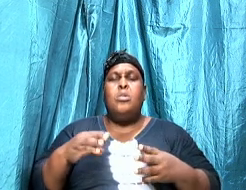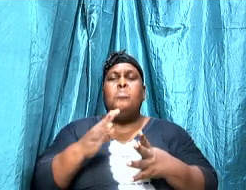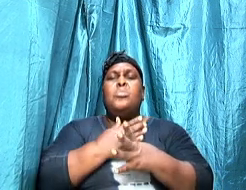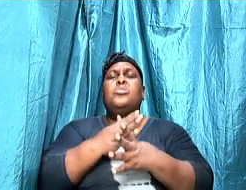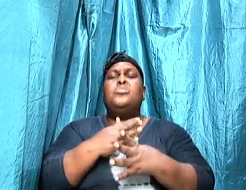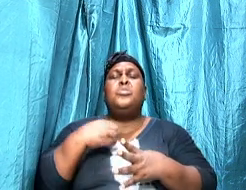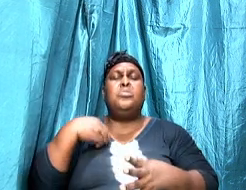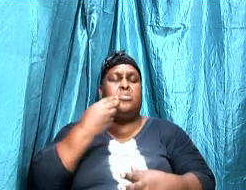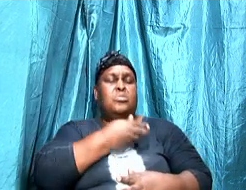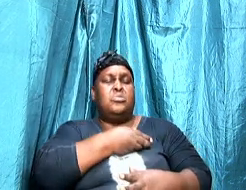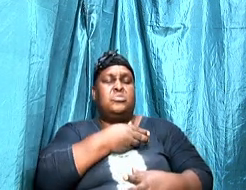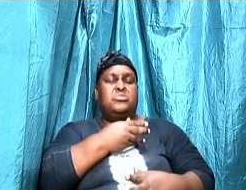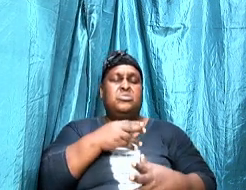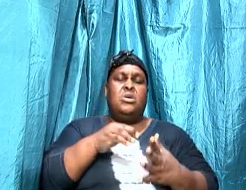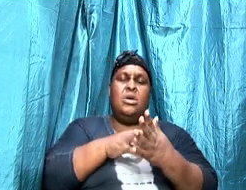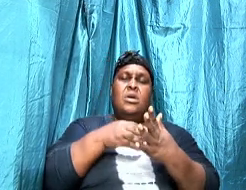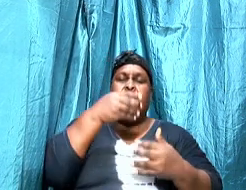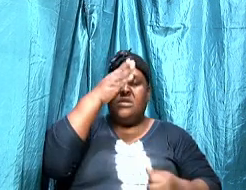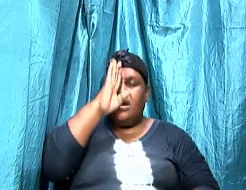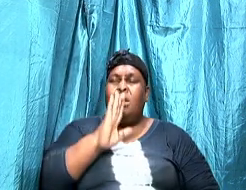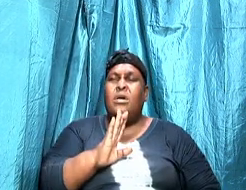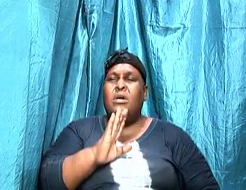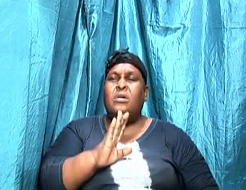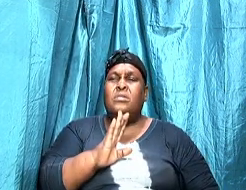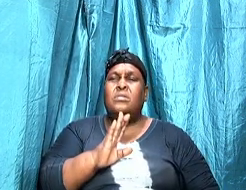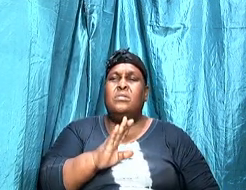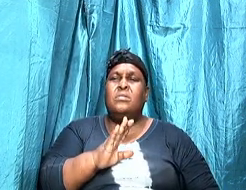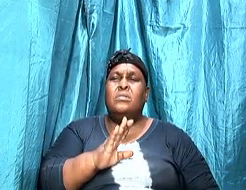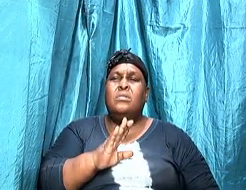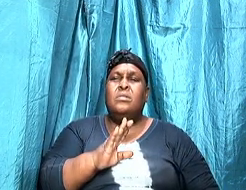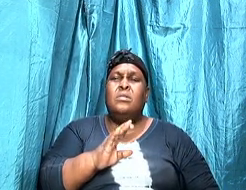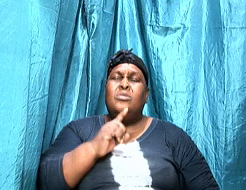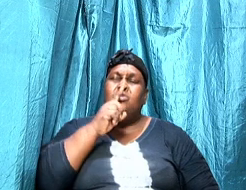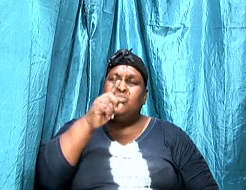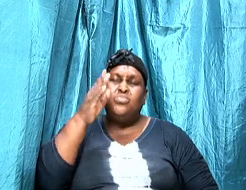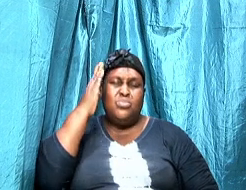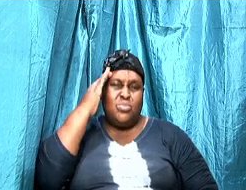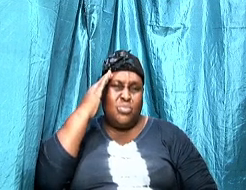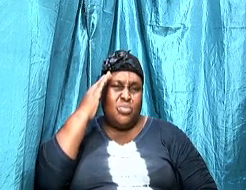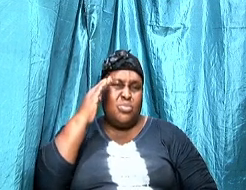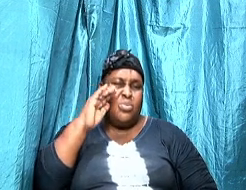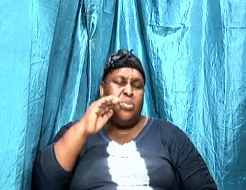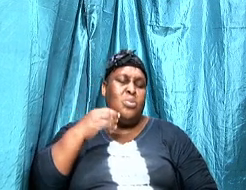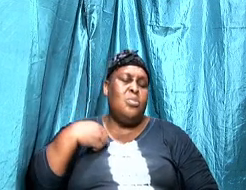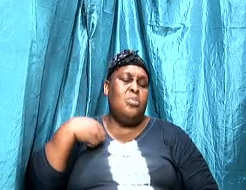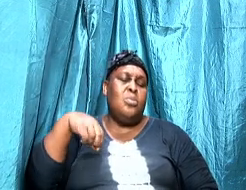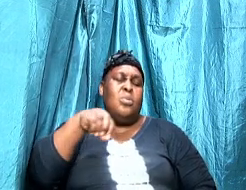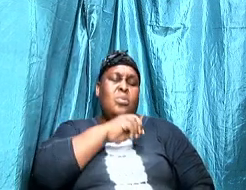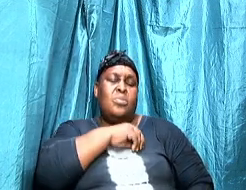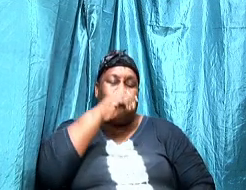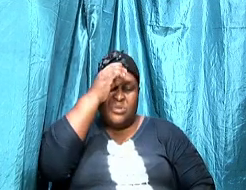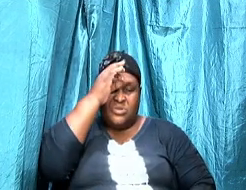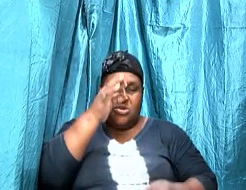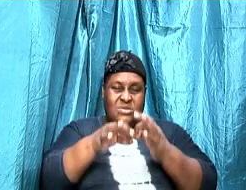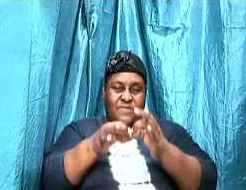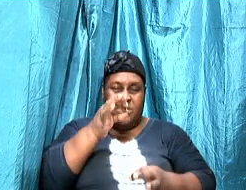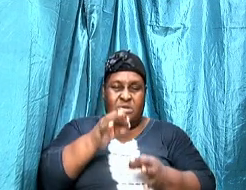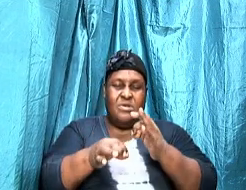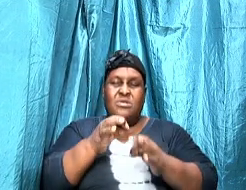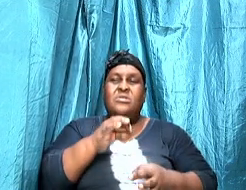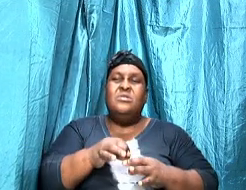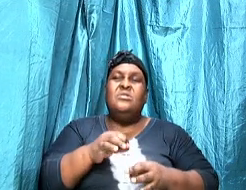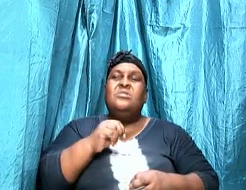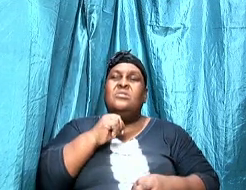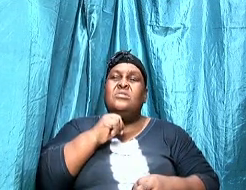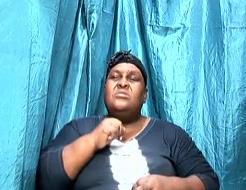fact that we know that our justification is not so much up to us, but it is